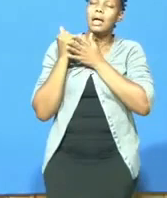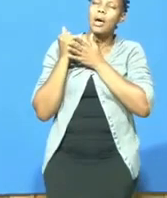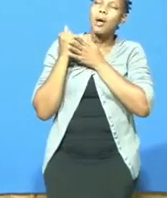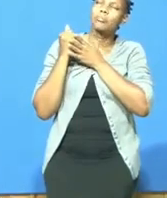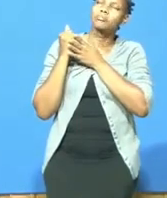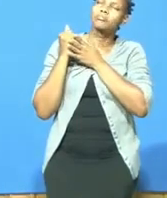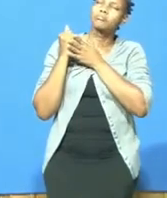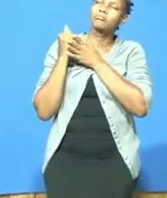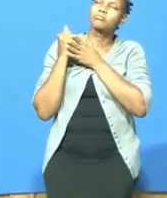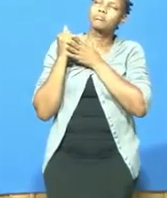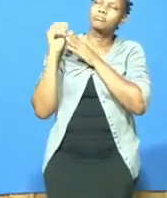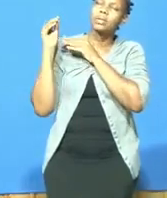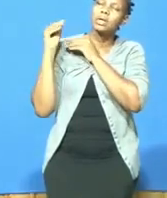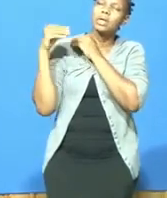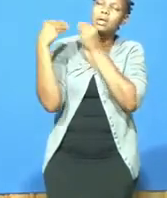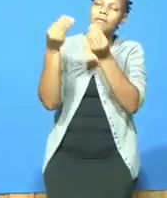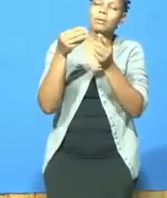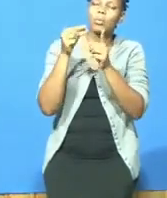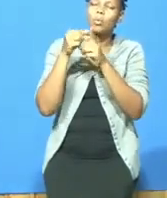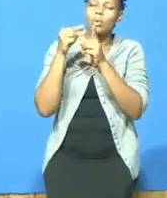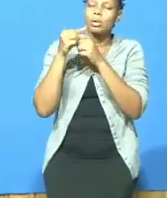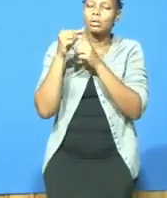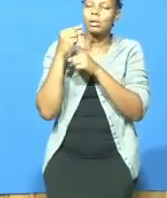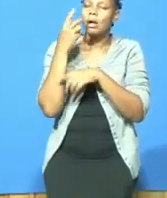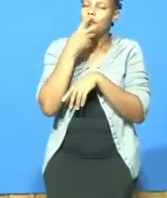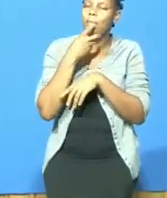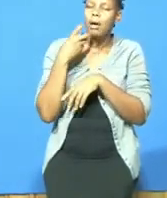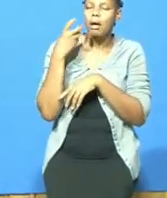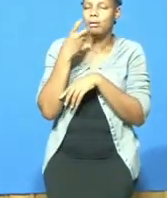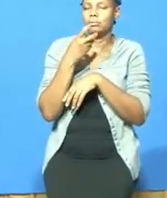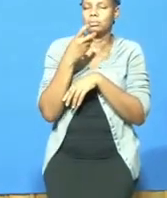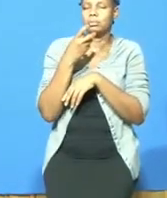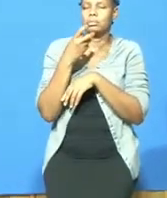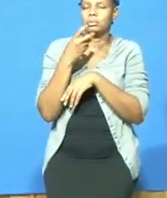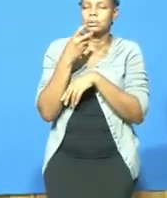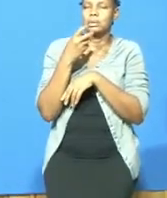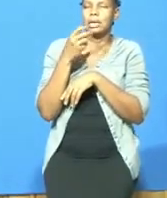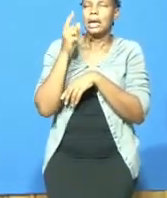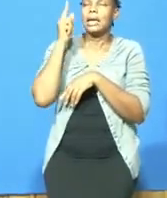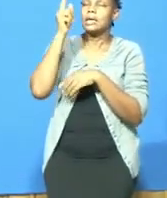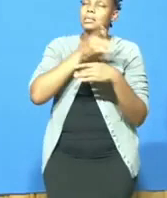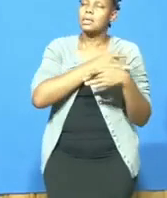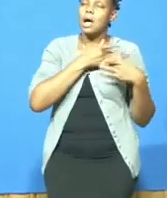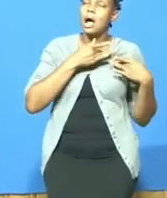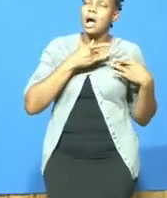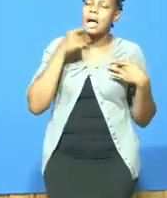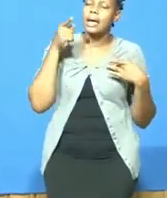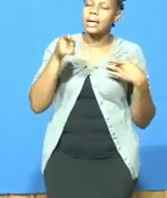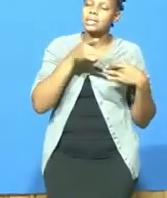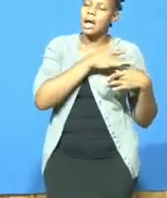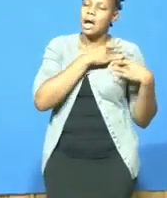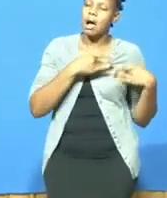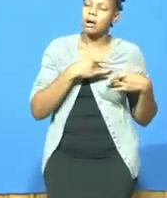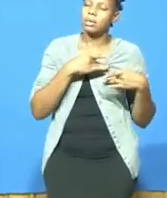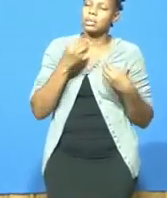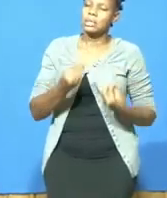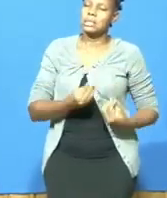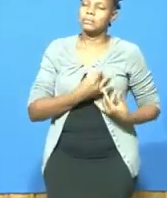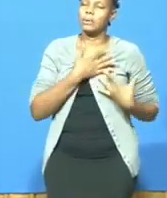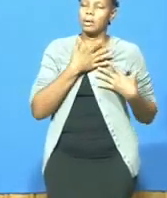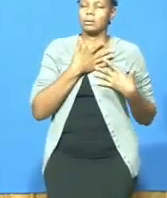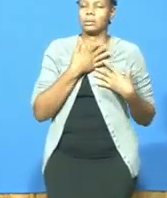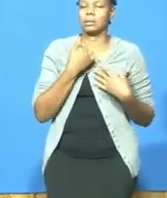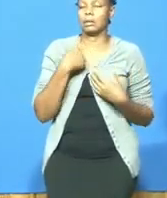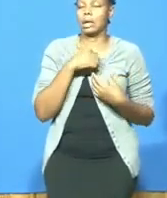unless you direct it. Oh gracious Father, his heart needs your divine power. And so we